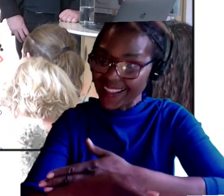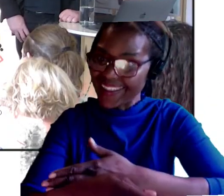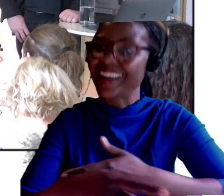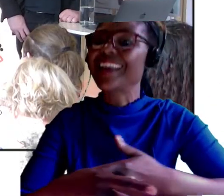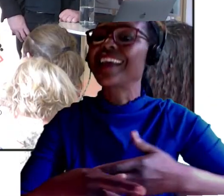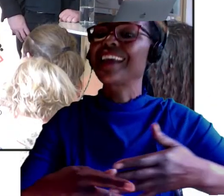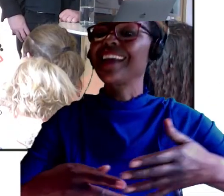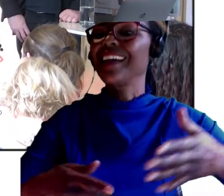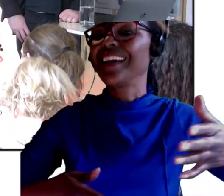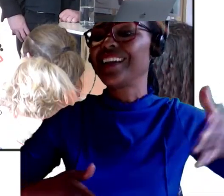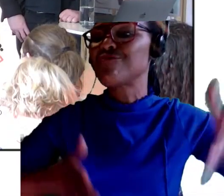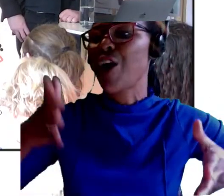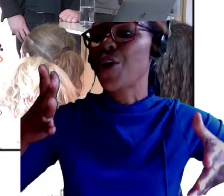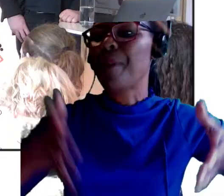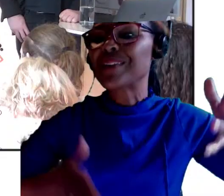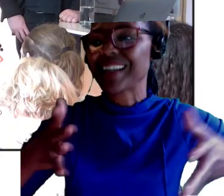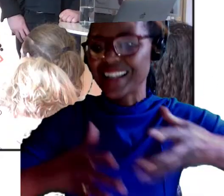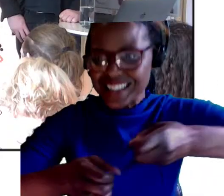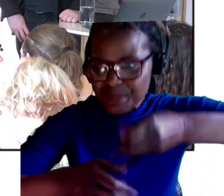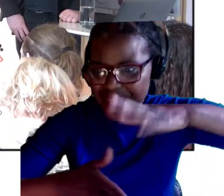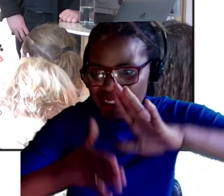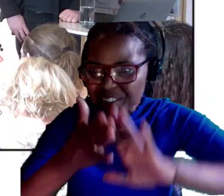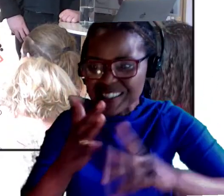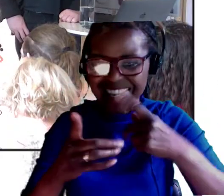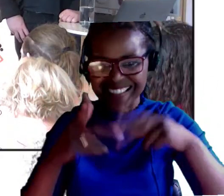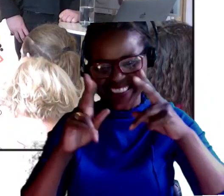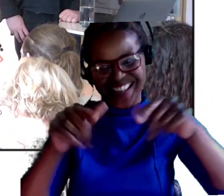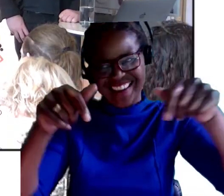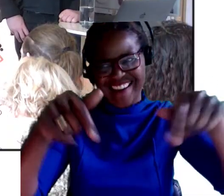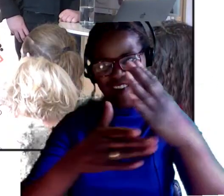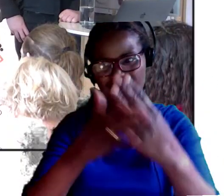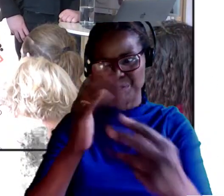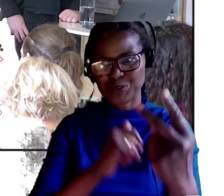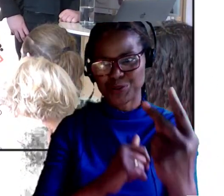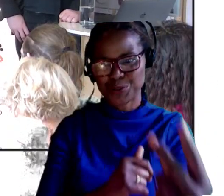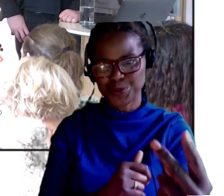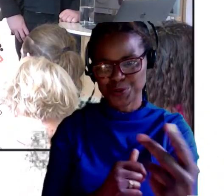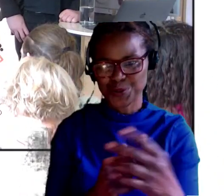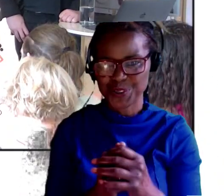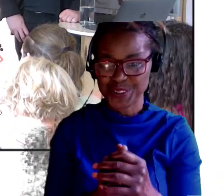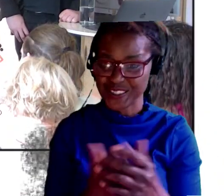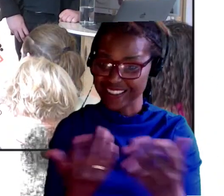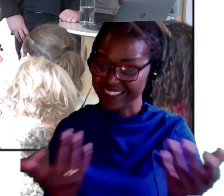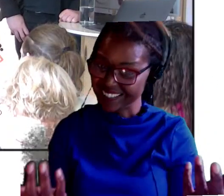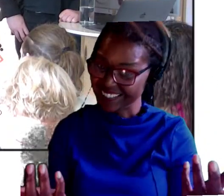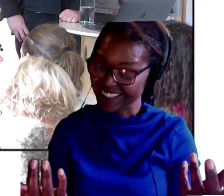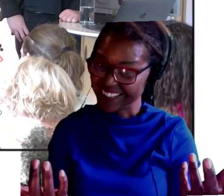see at 2:30 here in the studio. If that doesn't